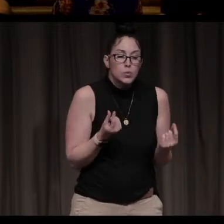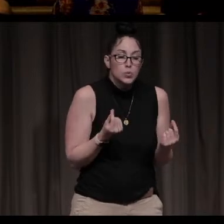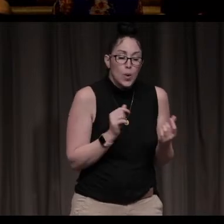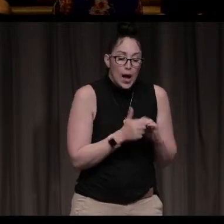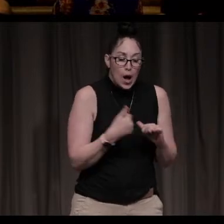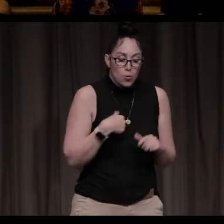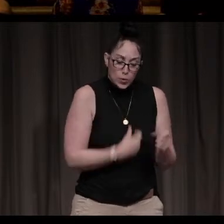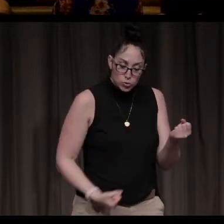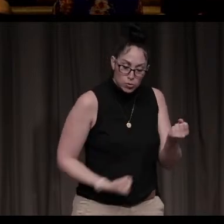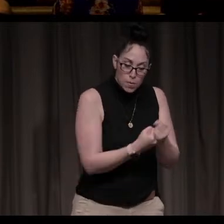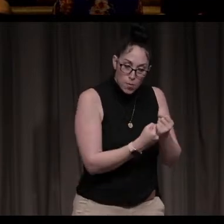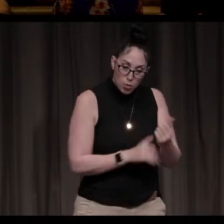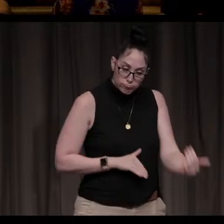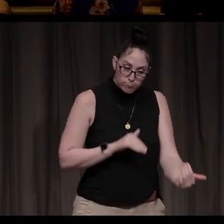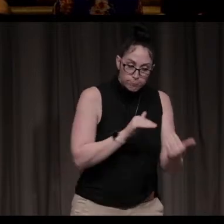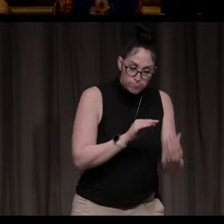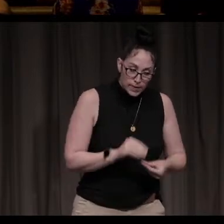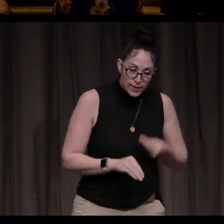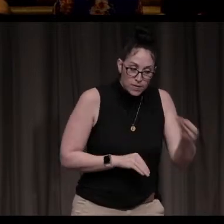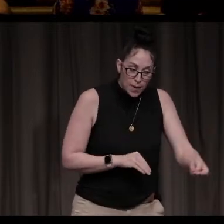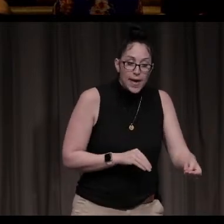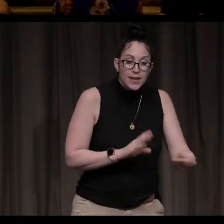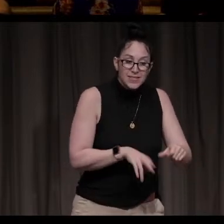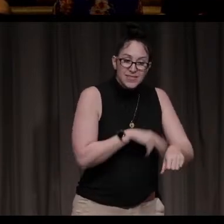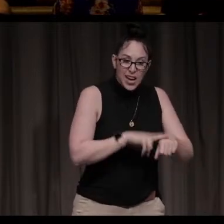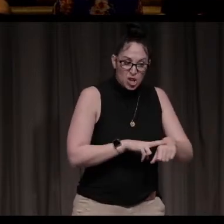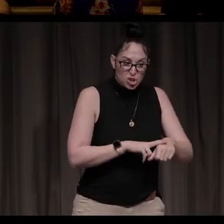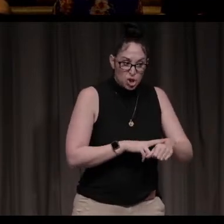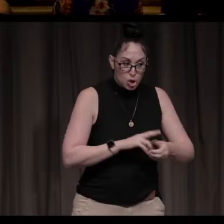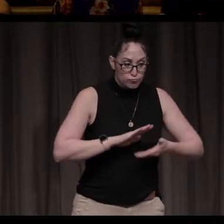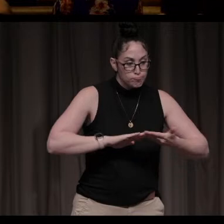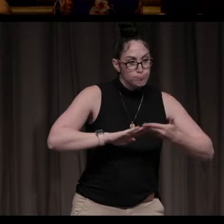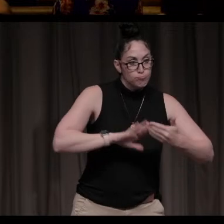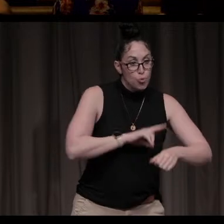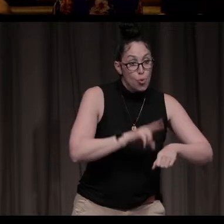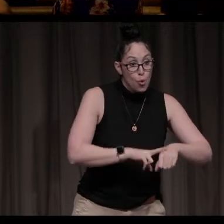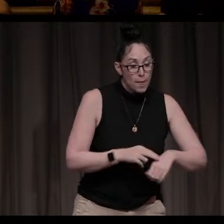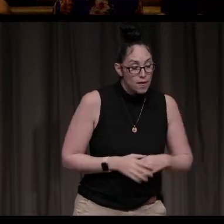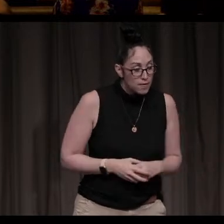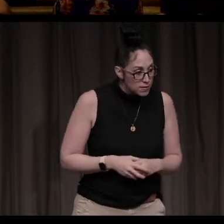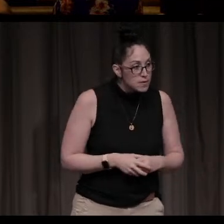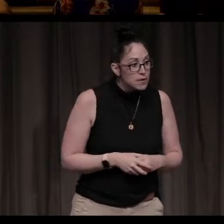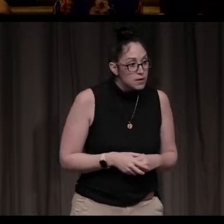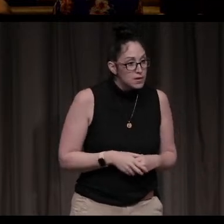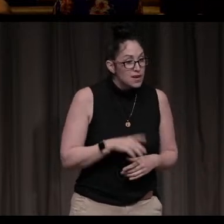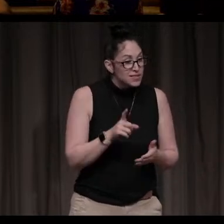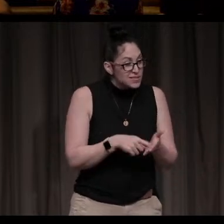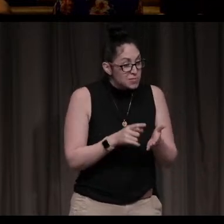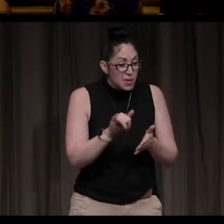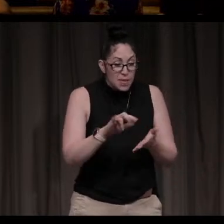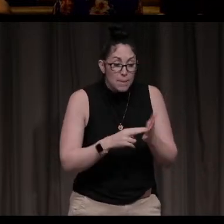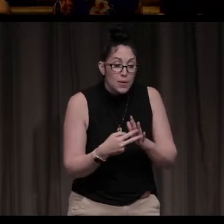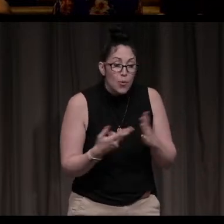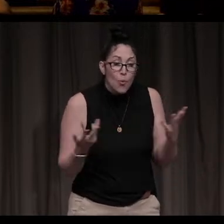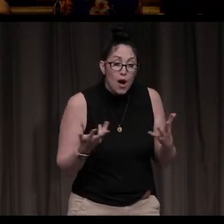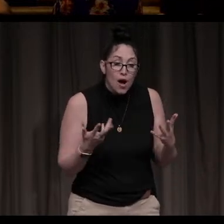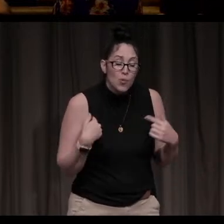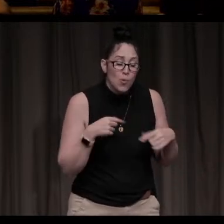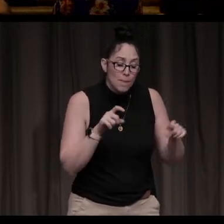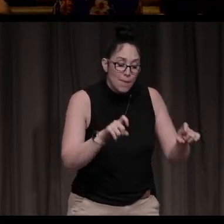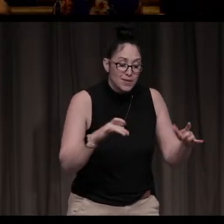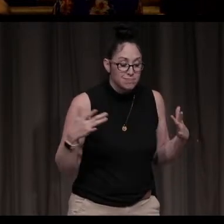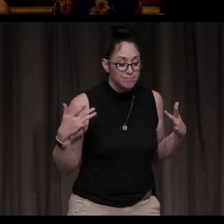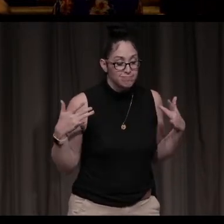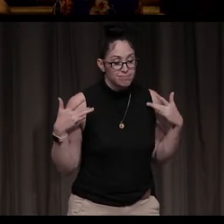and support nature in her rhythms? And sometimes that means you have to leave it alone, because the